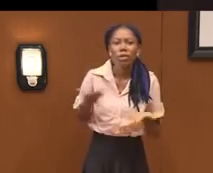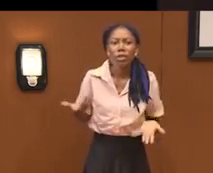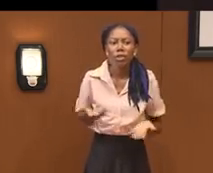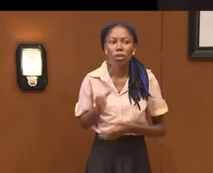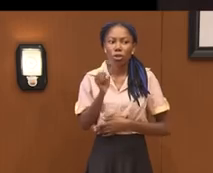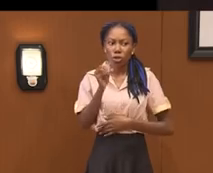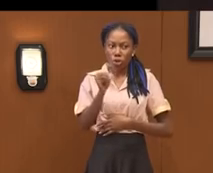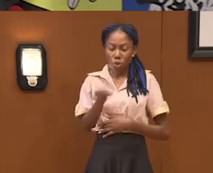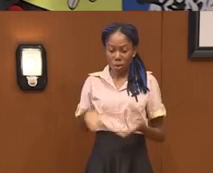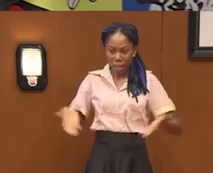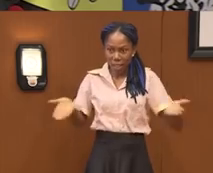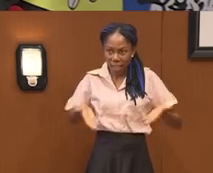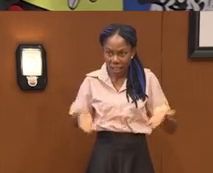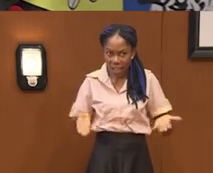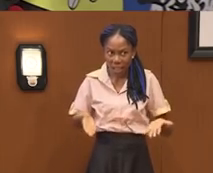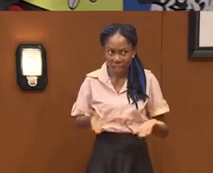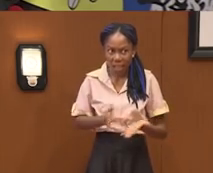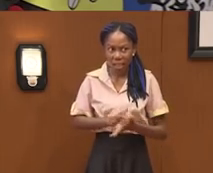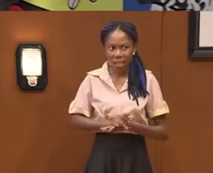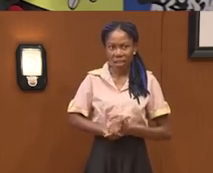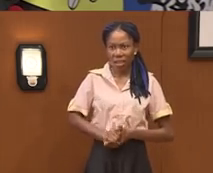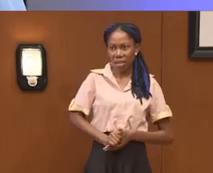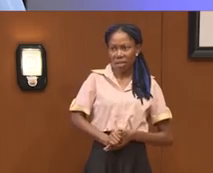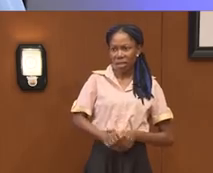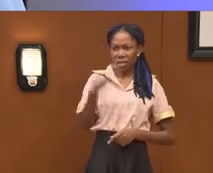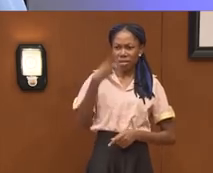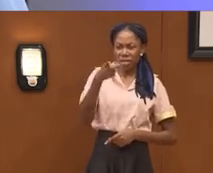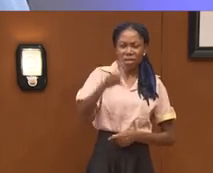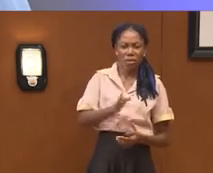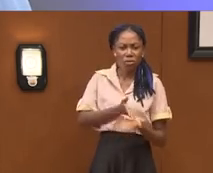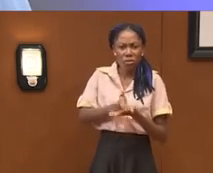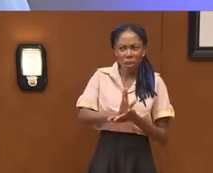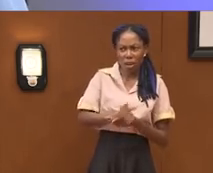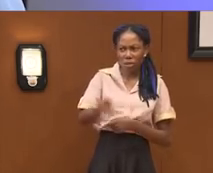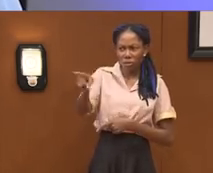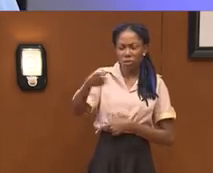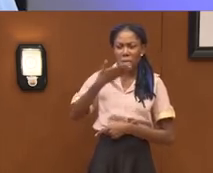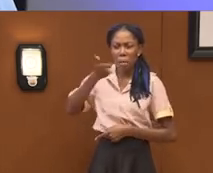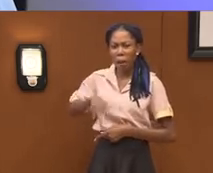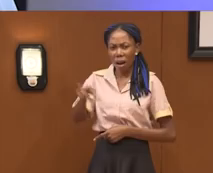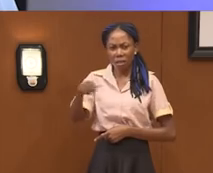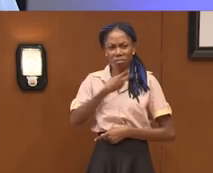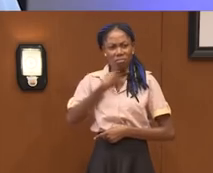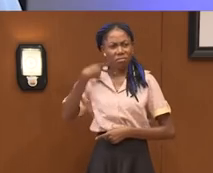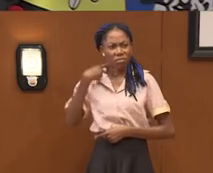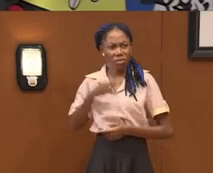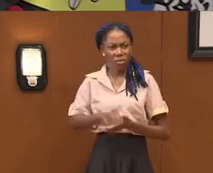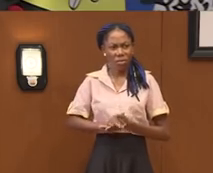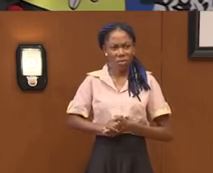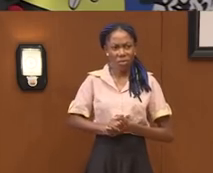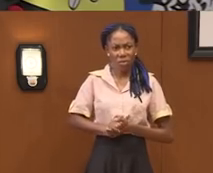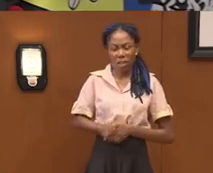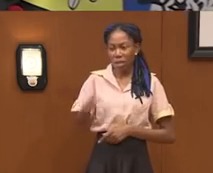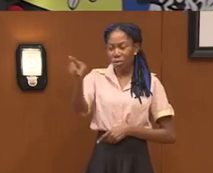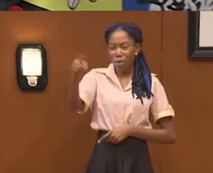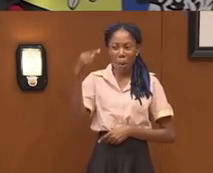right in front of me, I'm seeing a honest and a man of God. You hear that? You are the one that